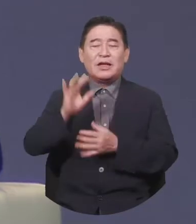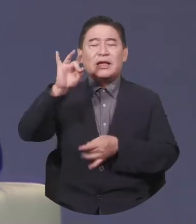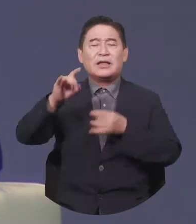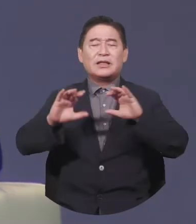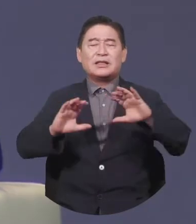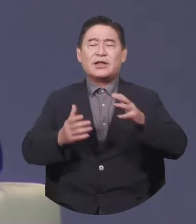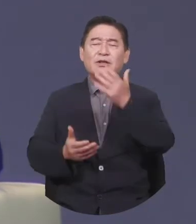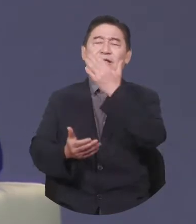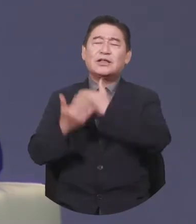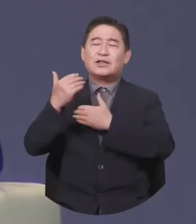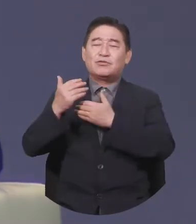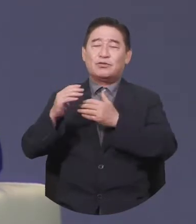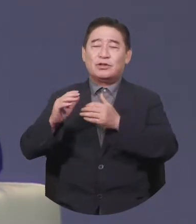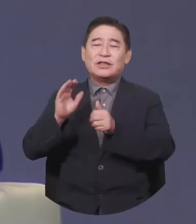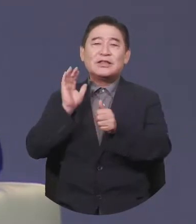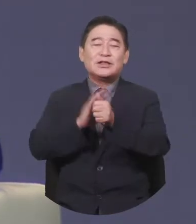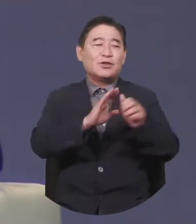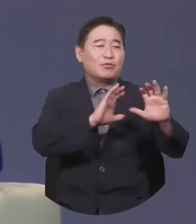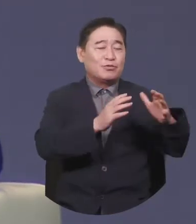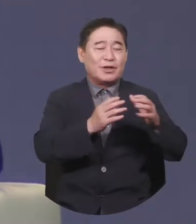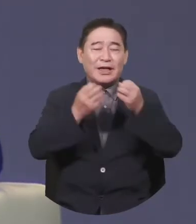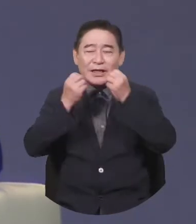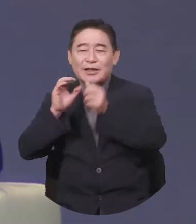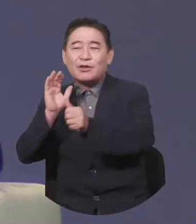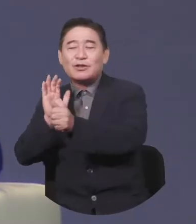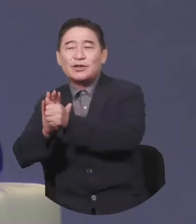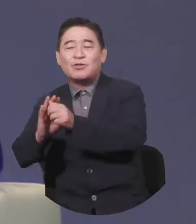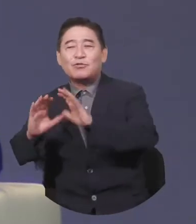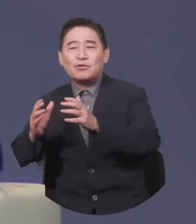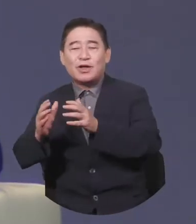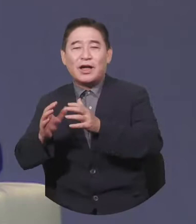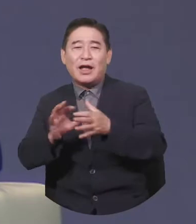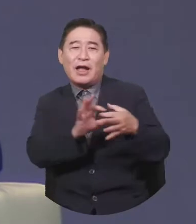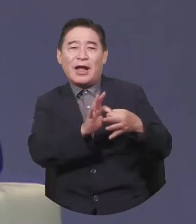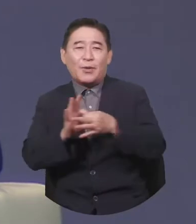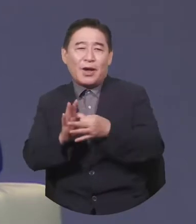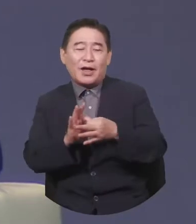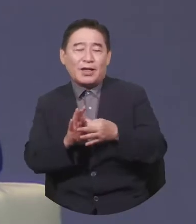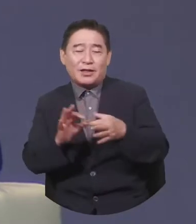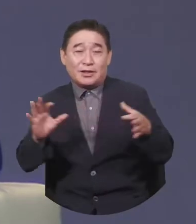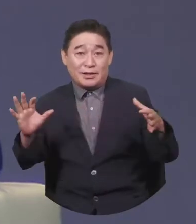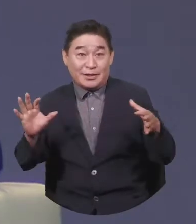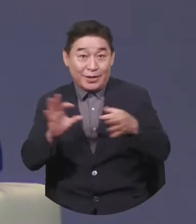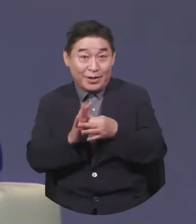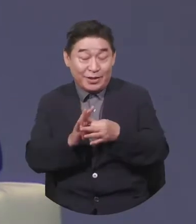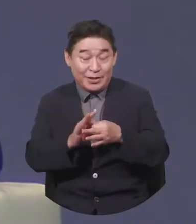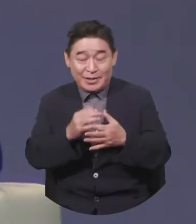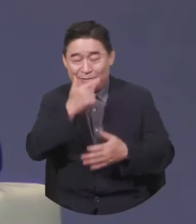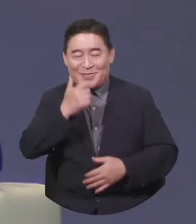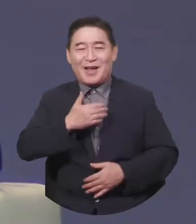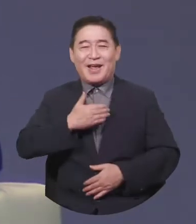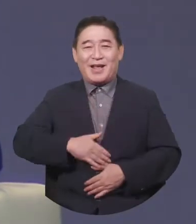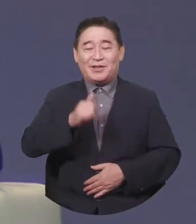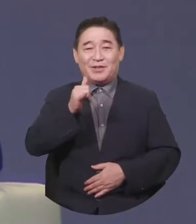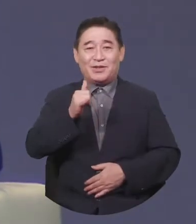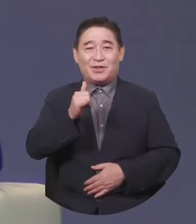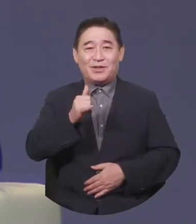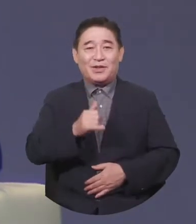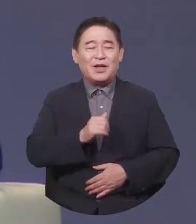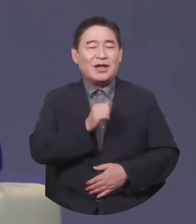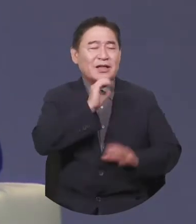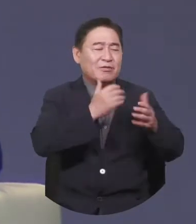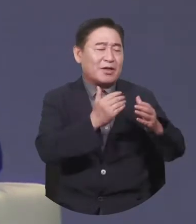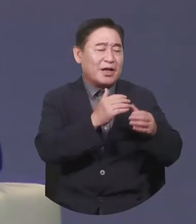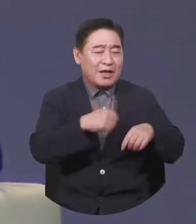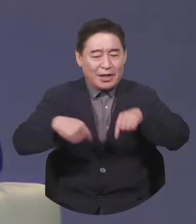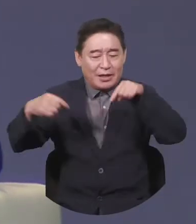and I think it will be complement our South-South cooperation and also with the Triangular cooperation. So